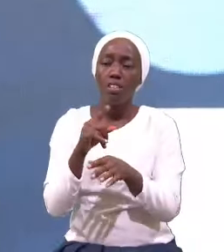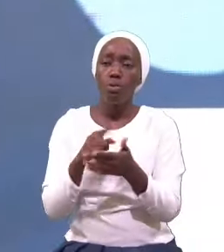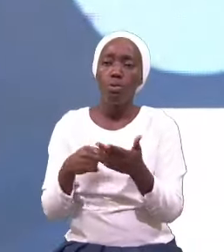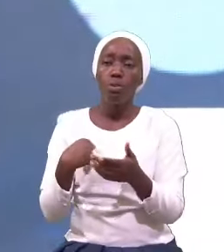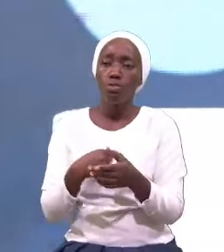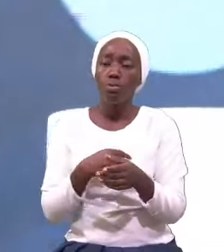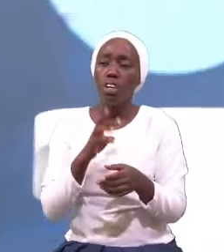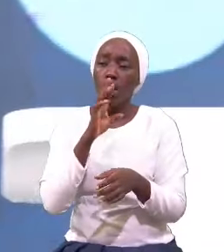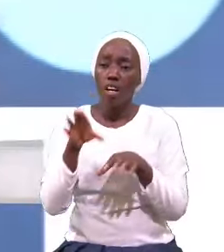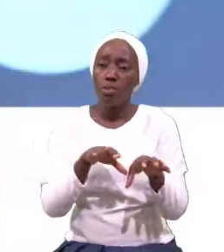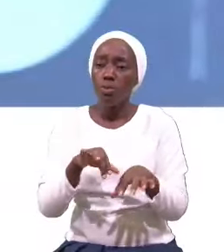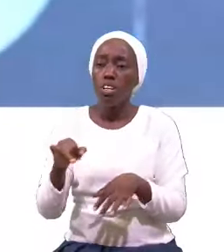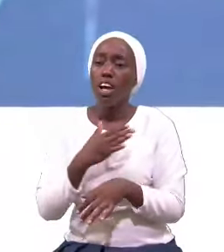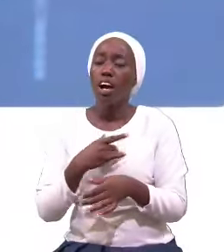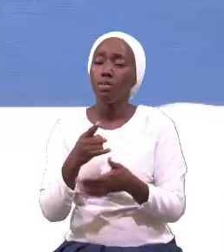what we are not doing,